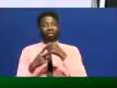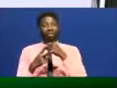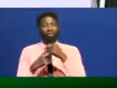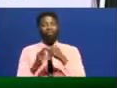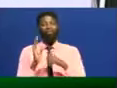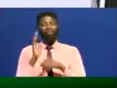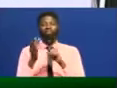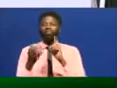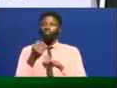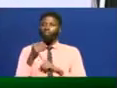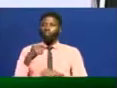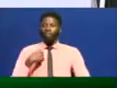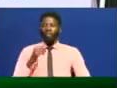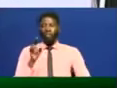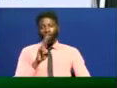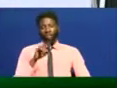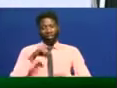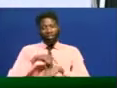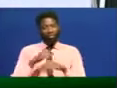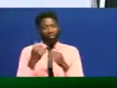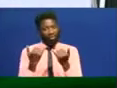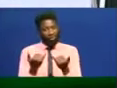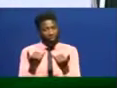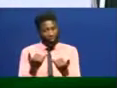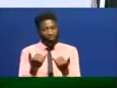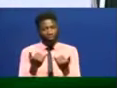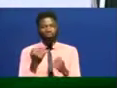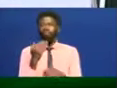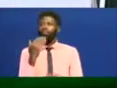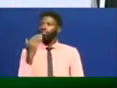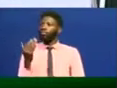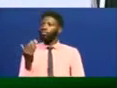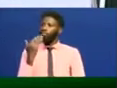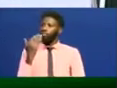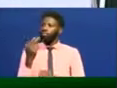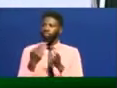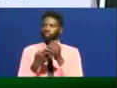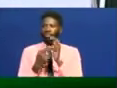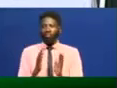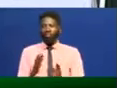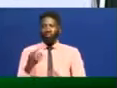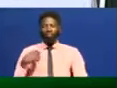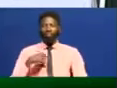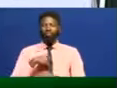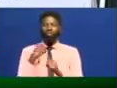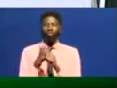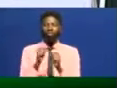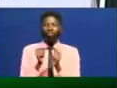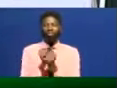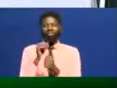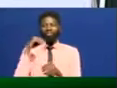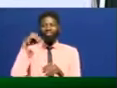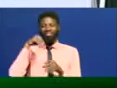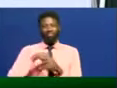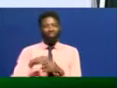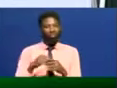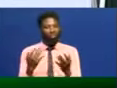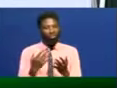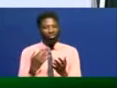And I want to use this opportunity to thank the partners we have worked with in the Talanta Hela